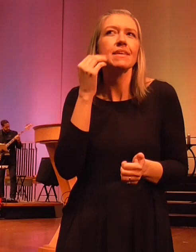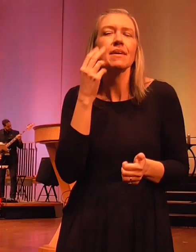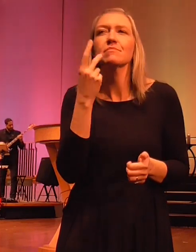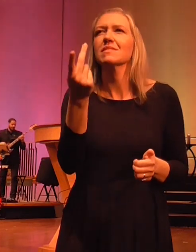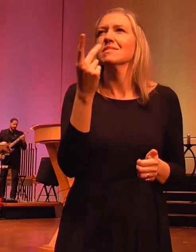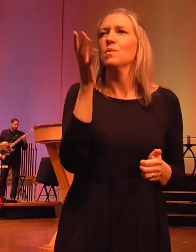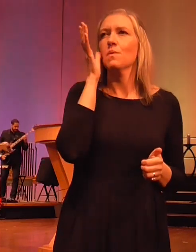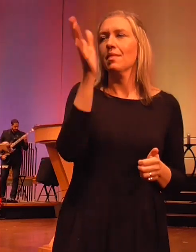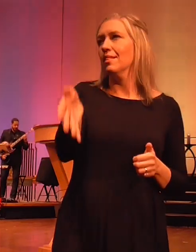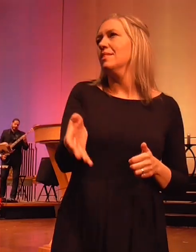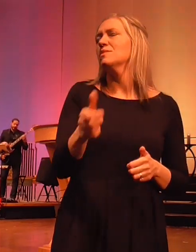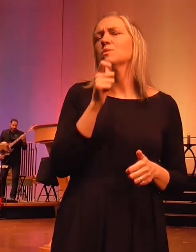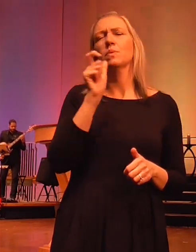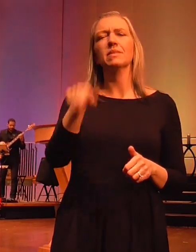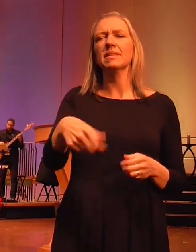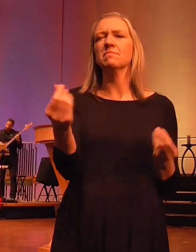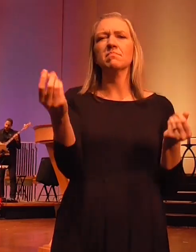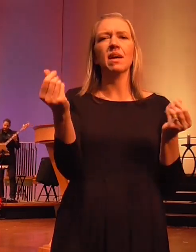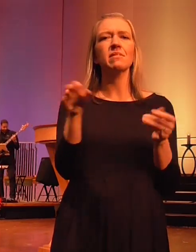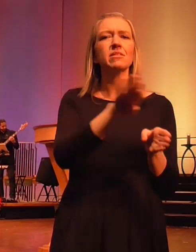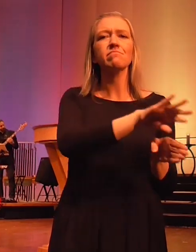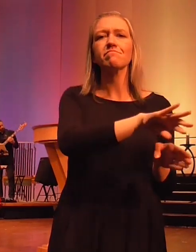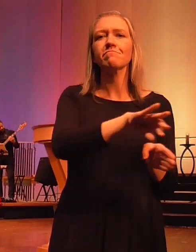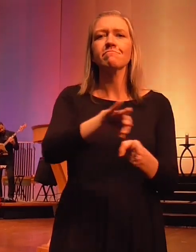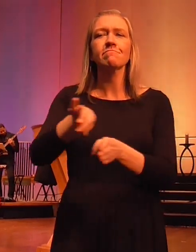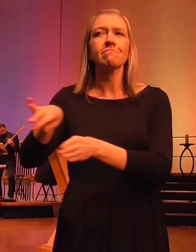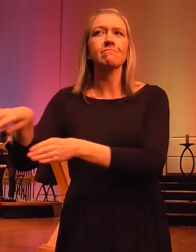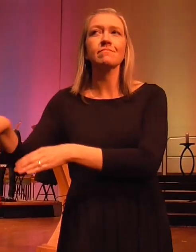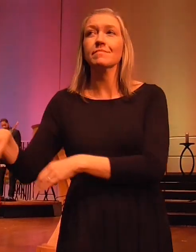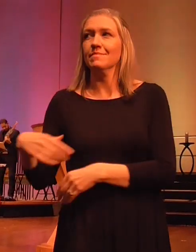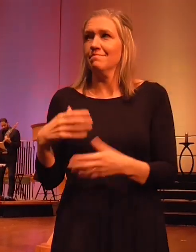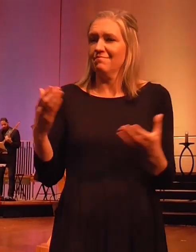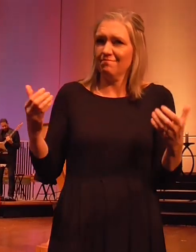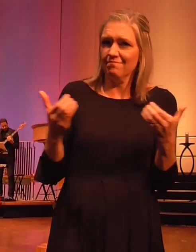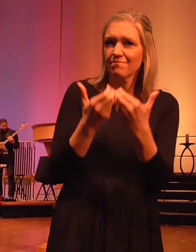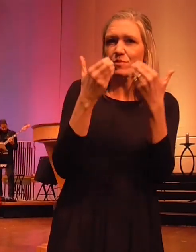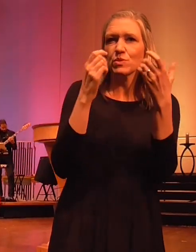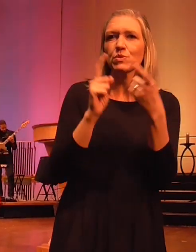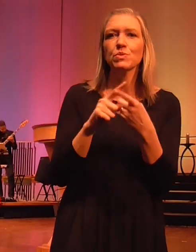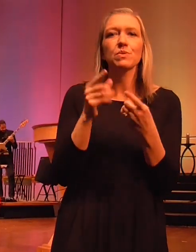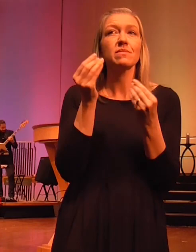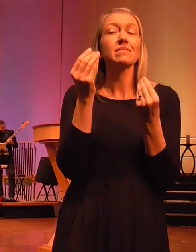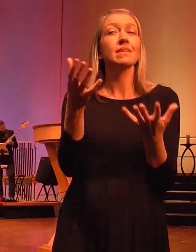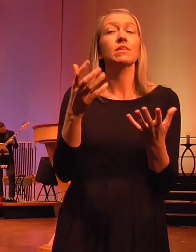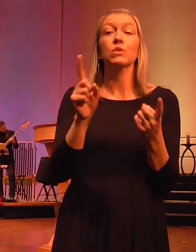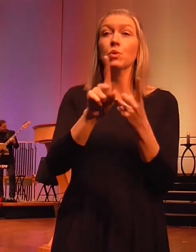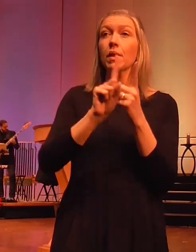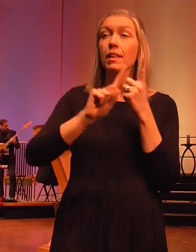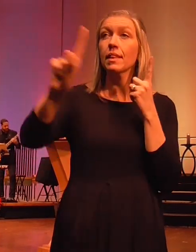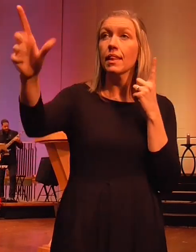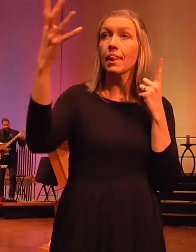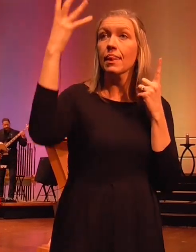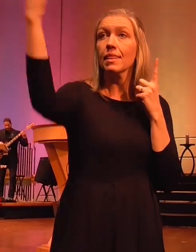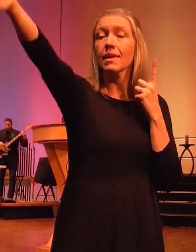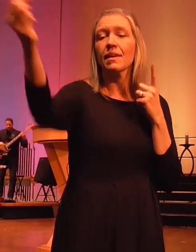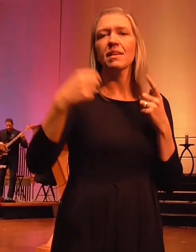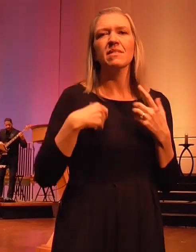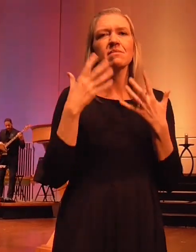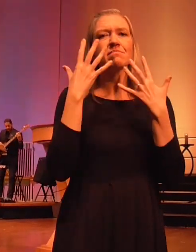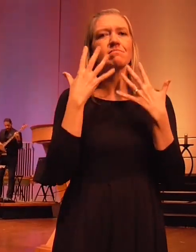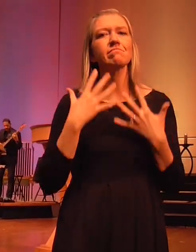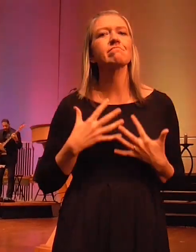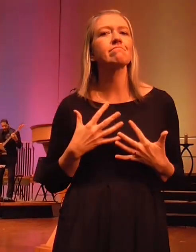gonna have. You don't need money, you got free pass. And here's to the fact that I'll be sad without